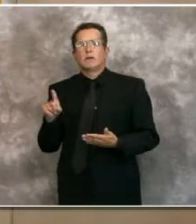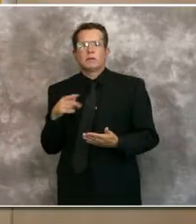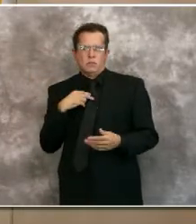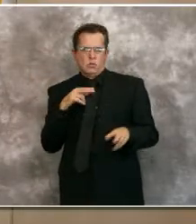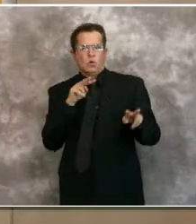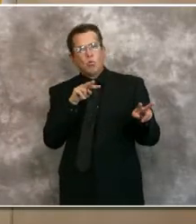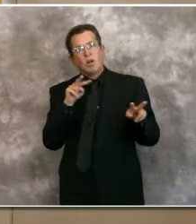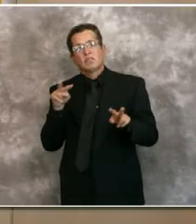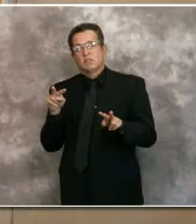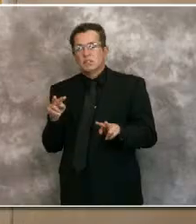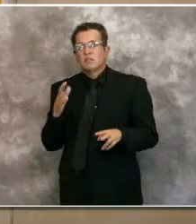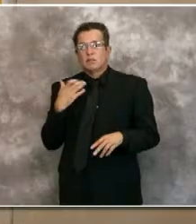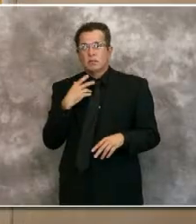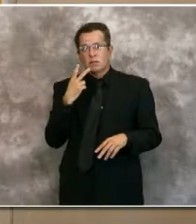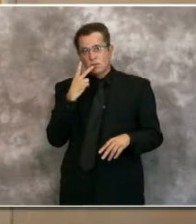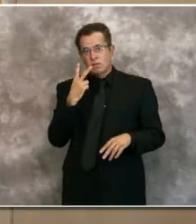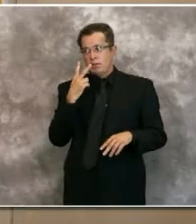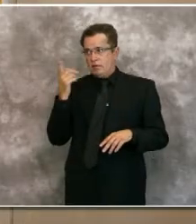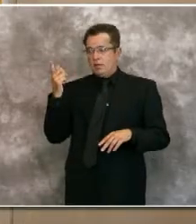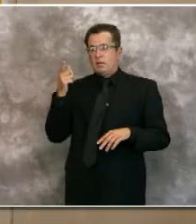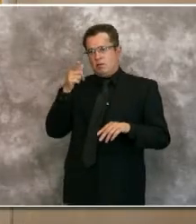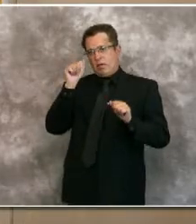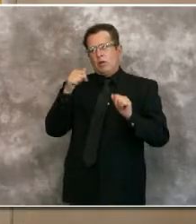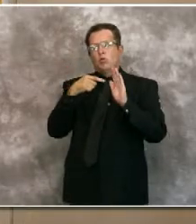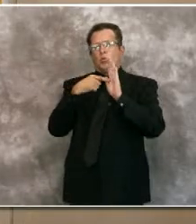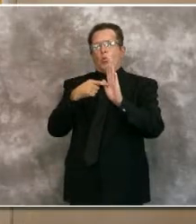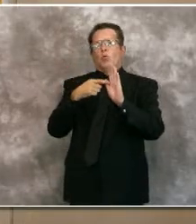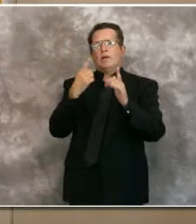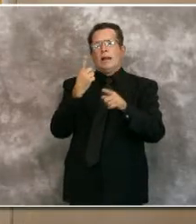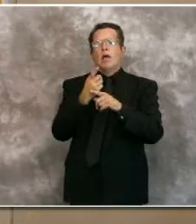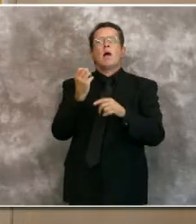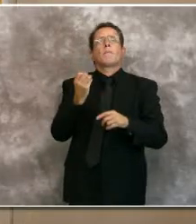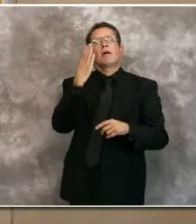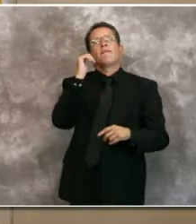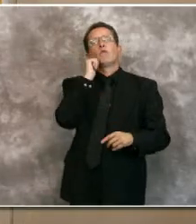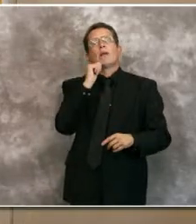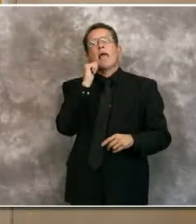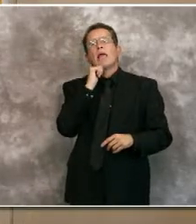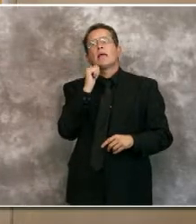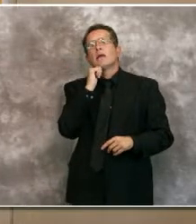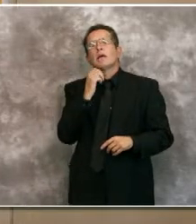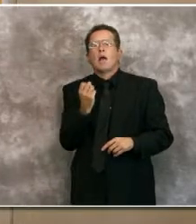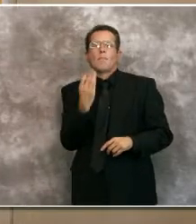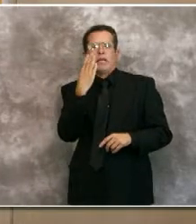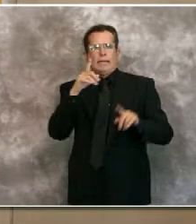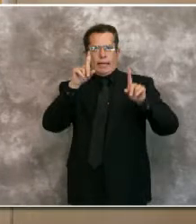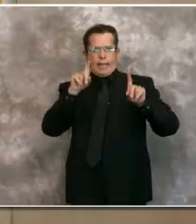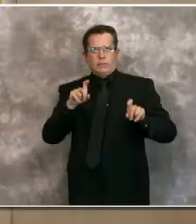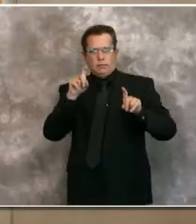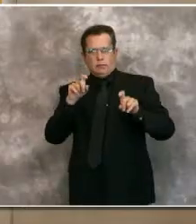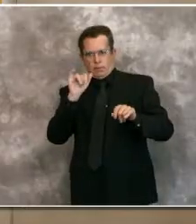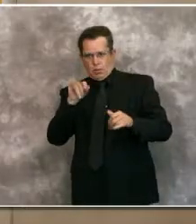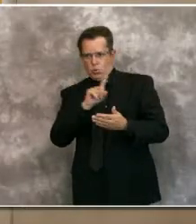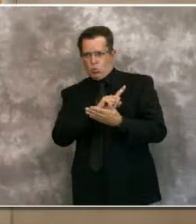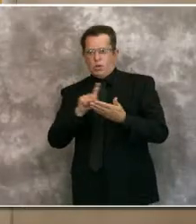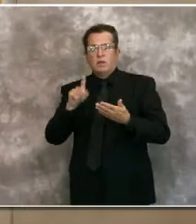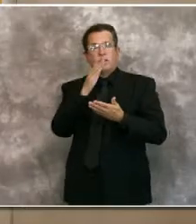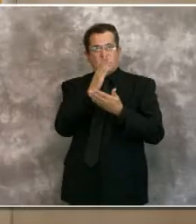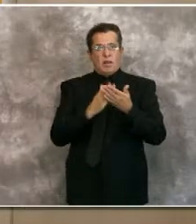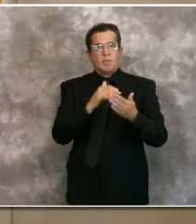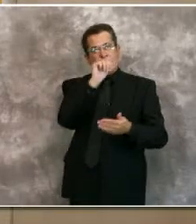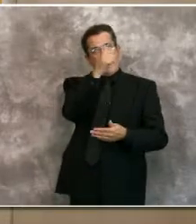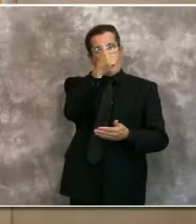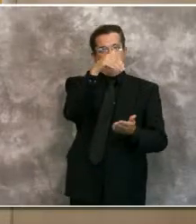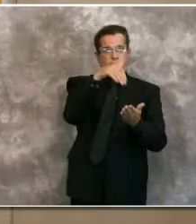you can see, if staff can show the daily test, on some parts of the week we had 10,000